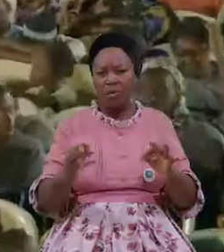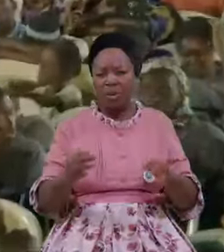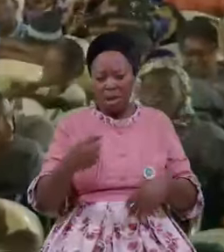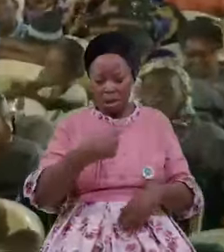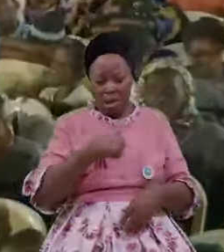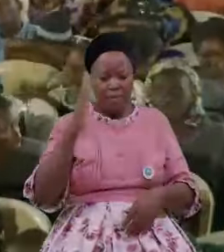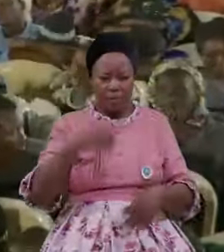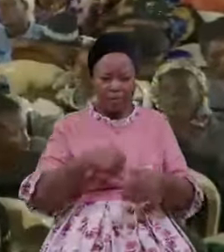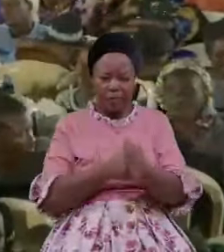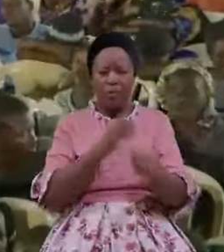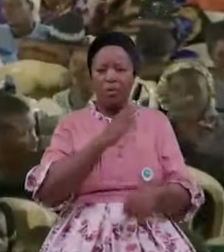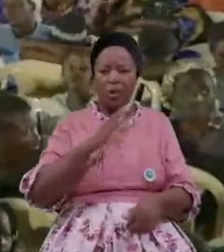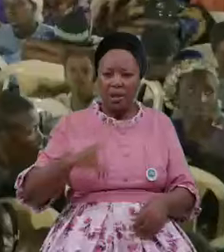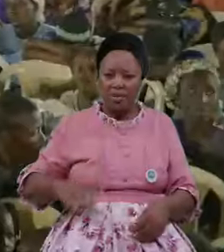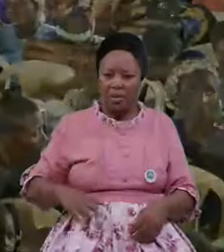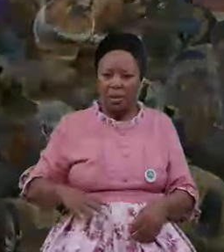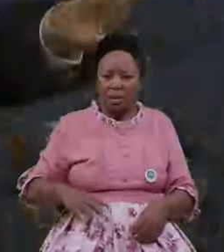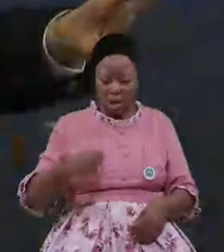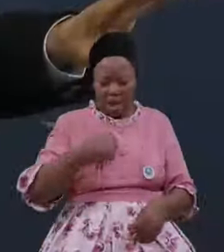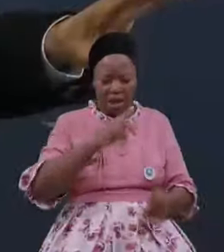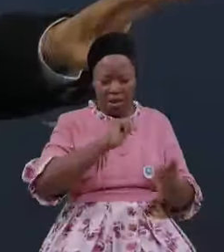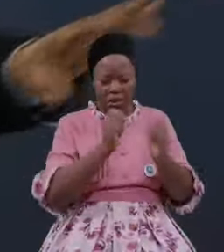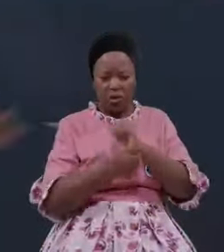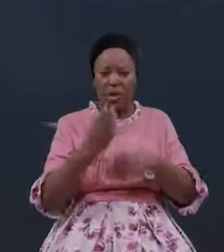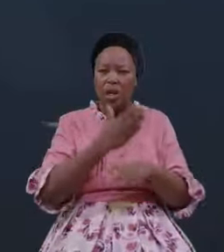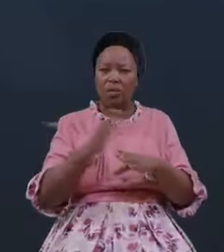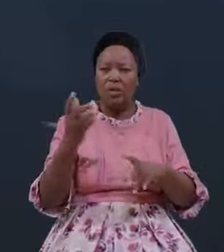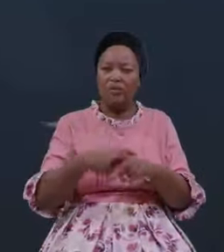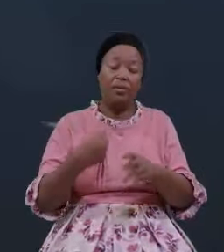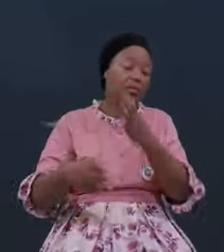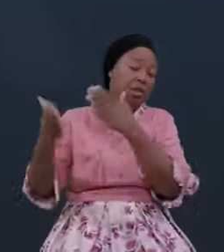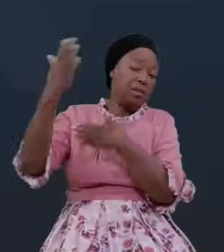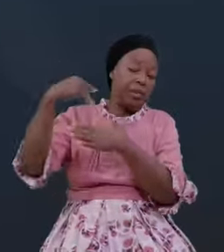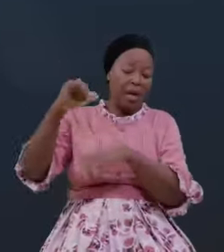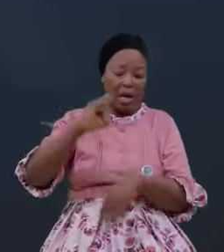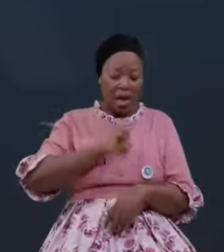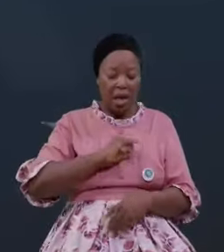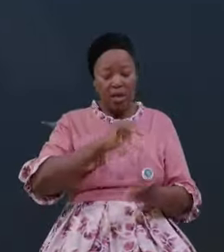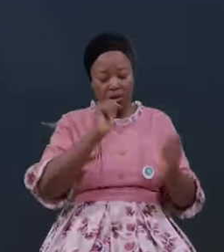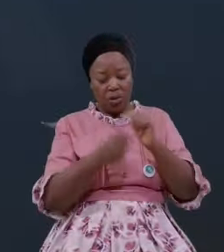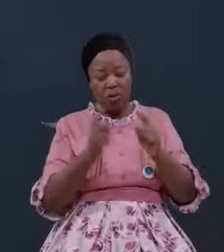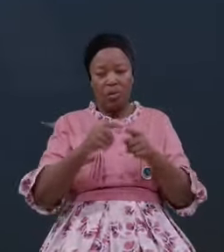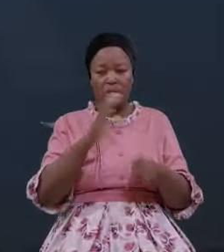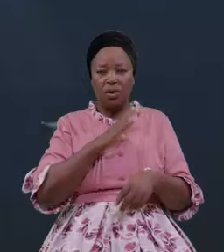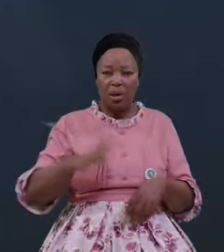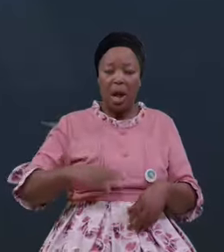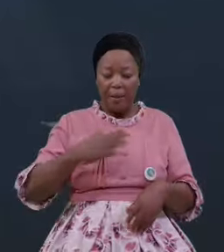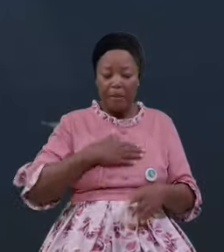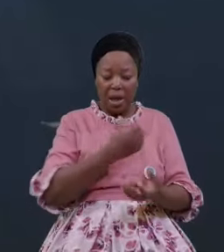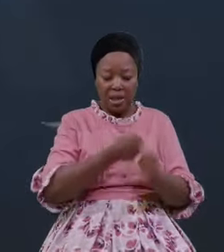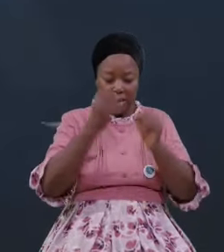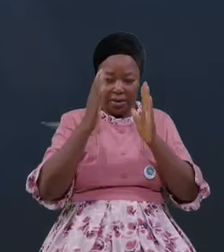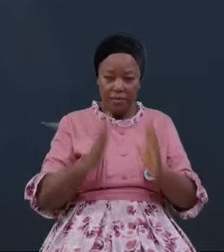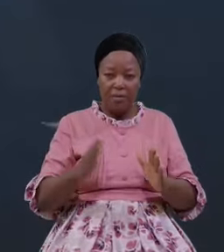Christ. I turn away from the past. I turn to Christ, my Savior, the